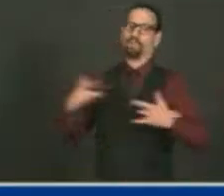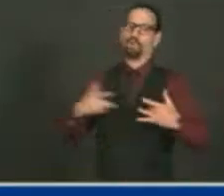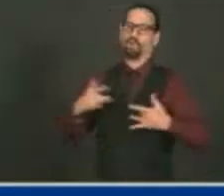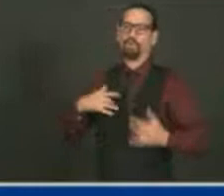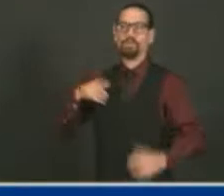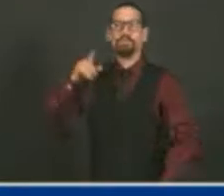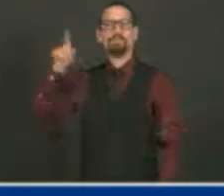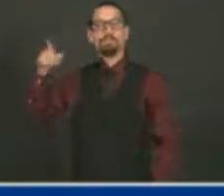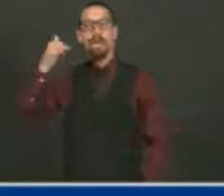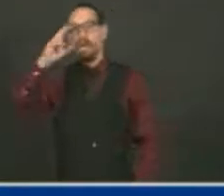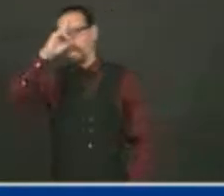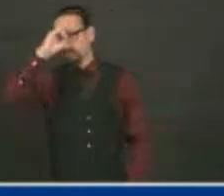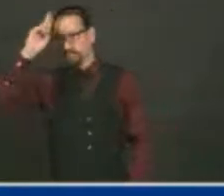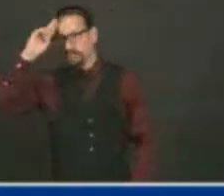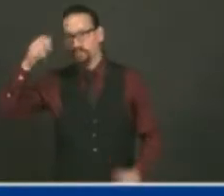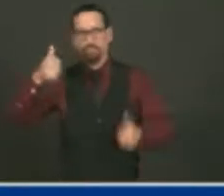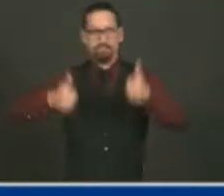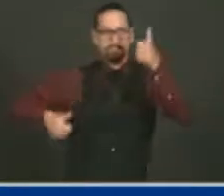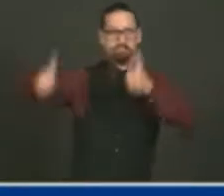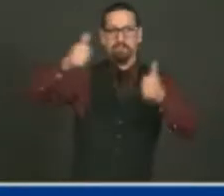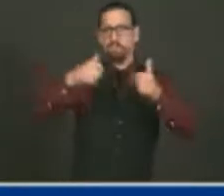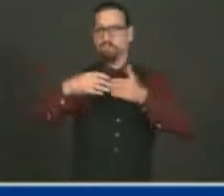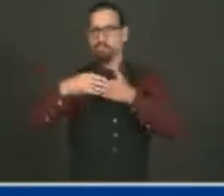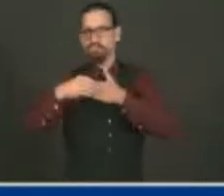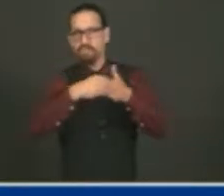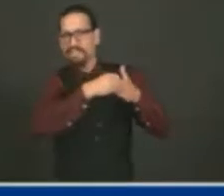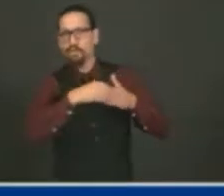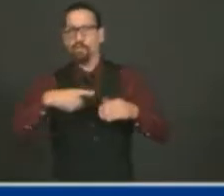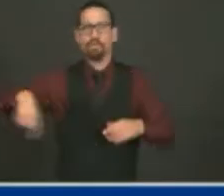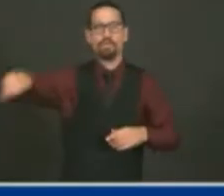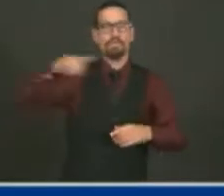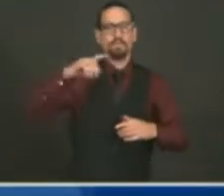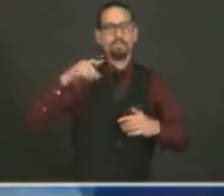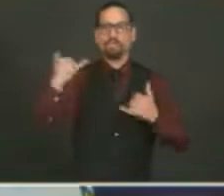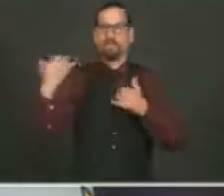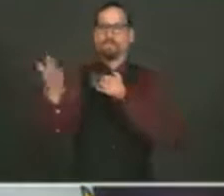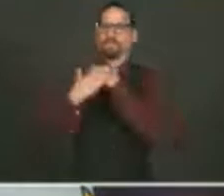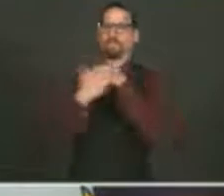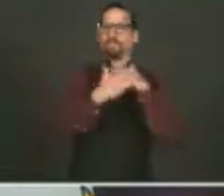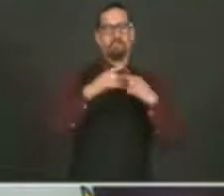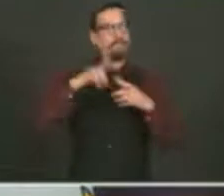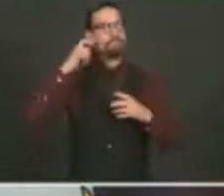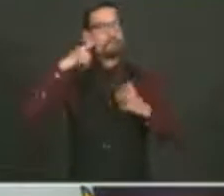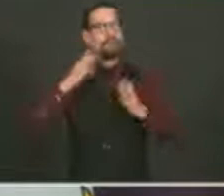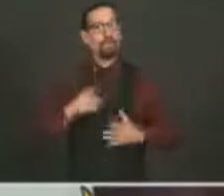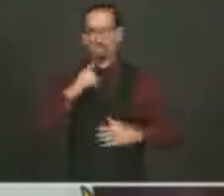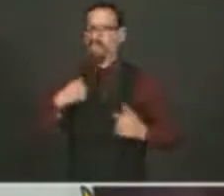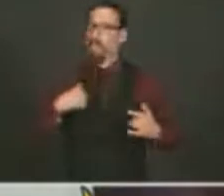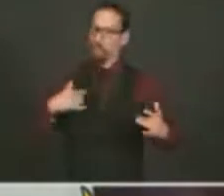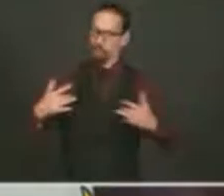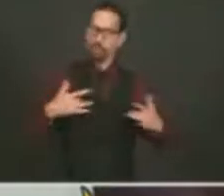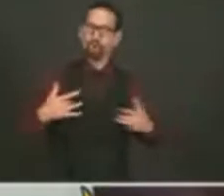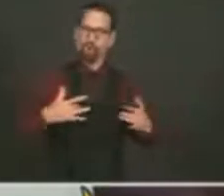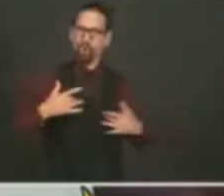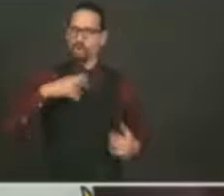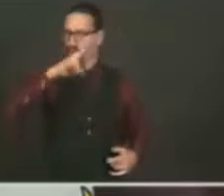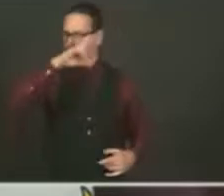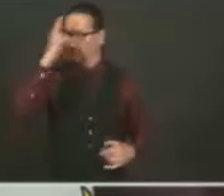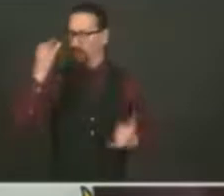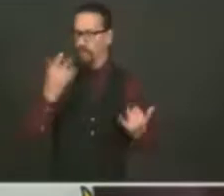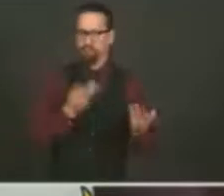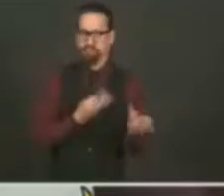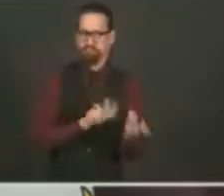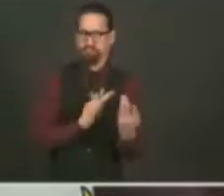getting concerned. So listen, we are still well below